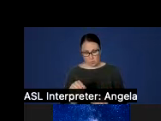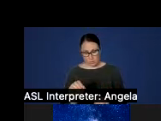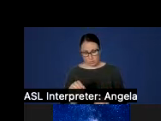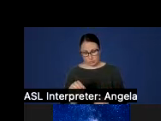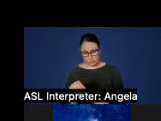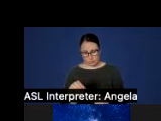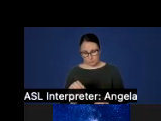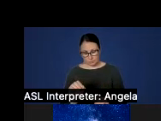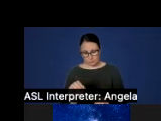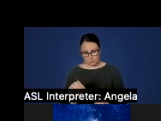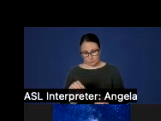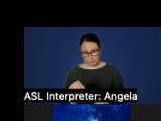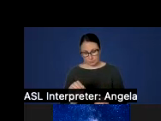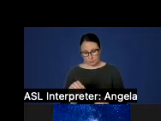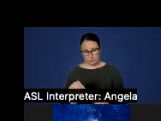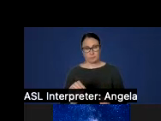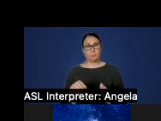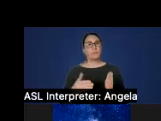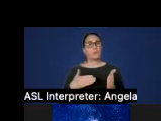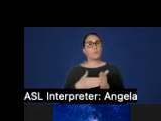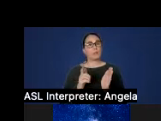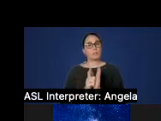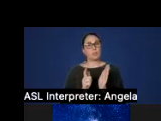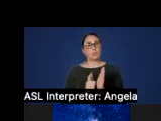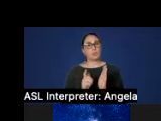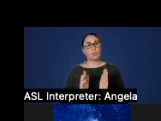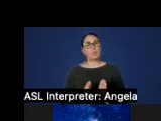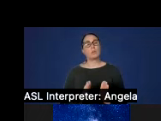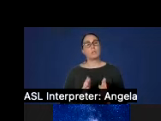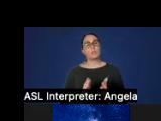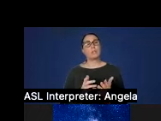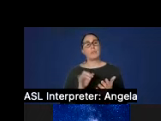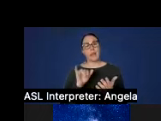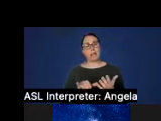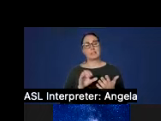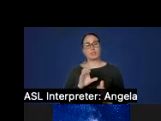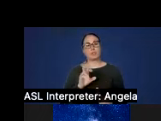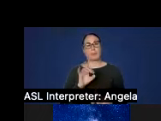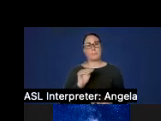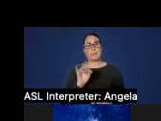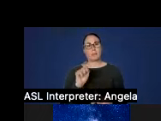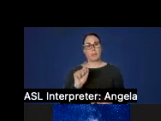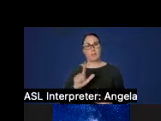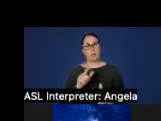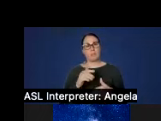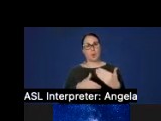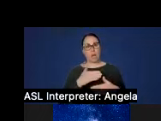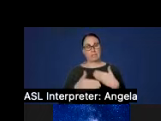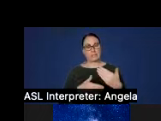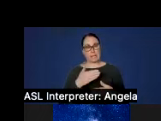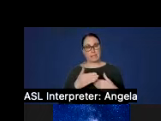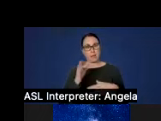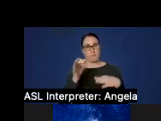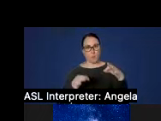prosecution is, of course, a criminal proceeding in which an accused person is tried, especially those of you who may be housed